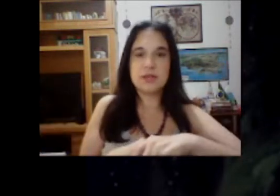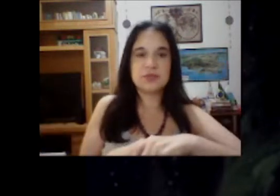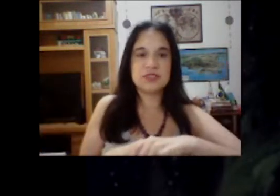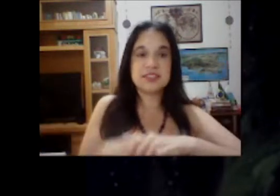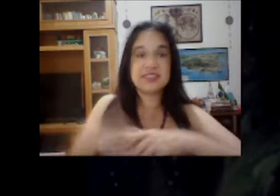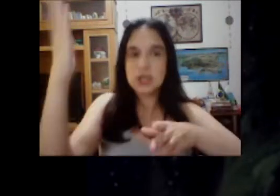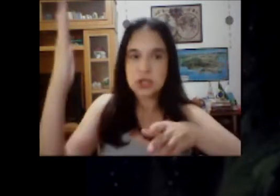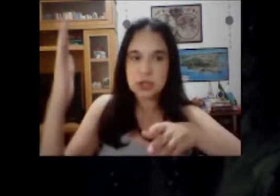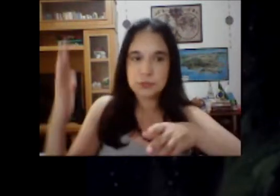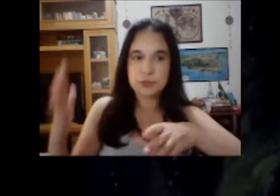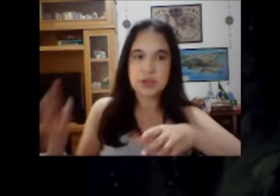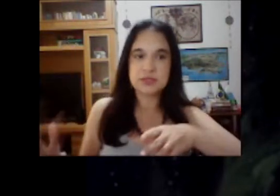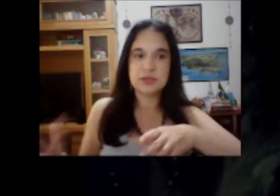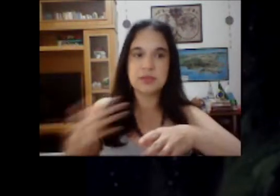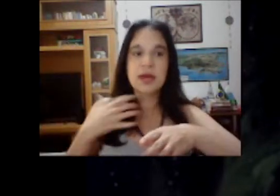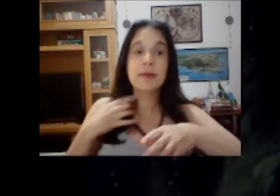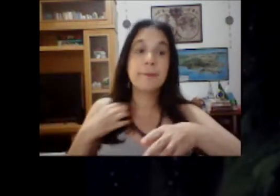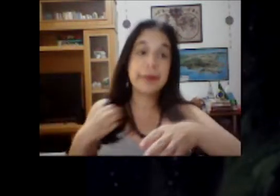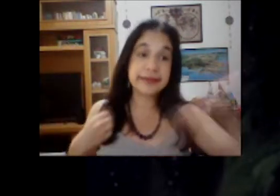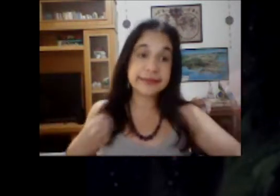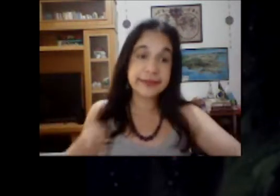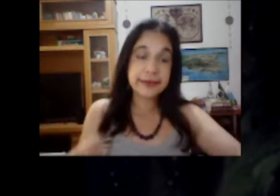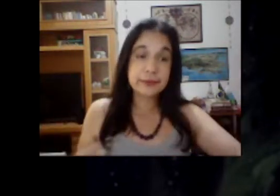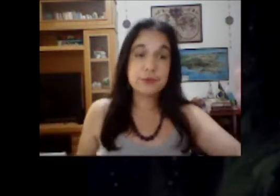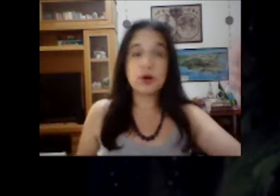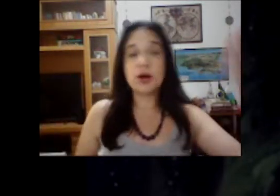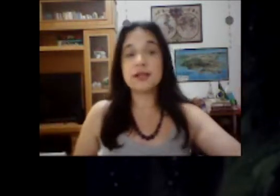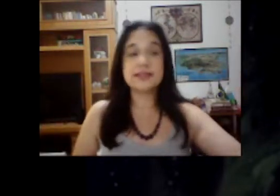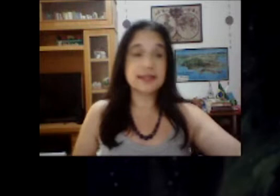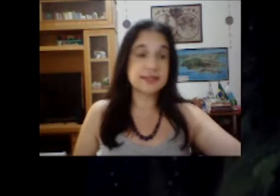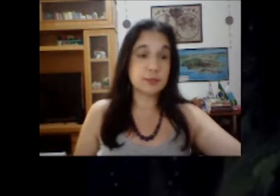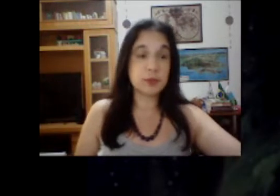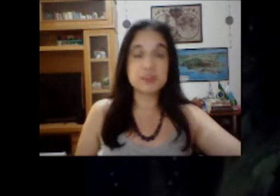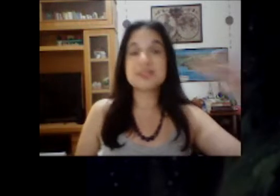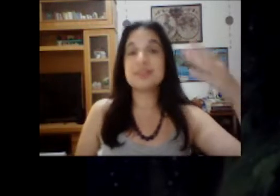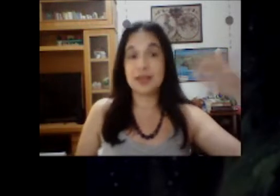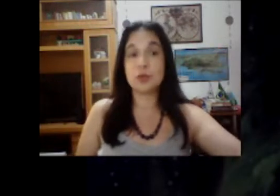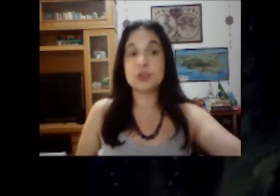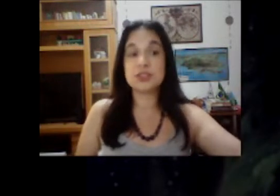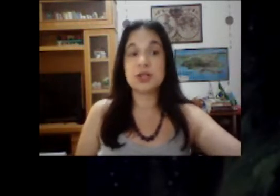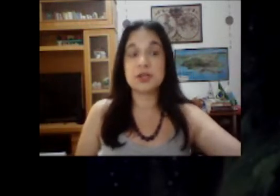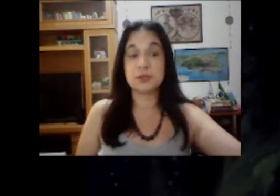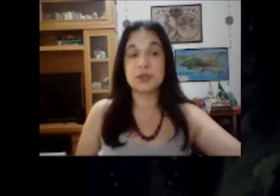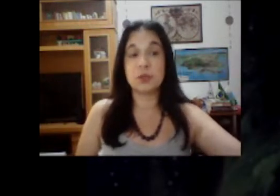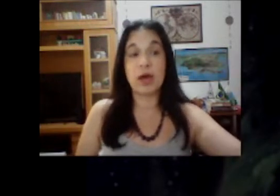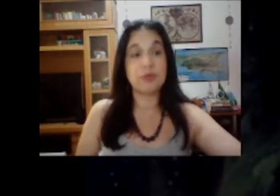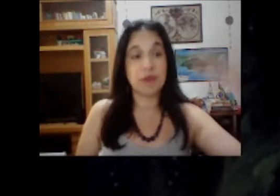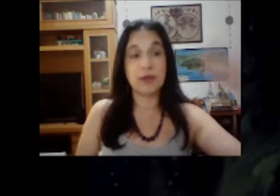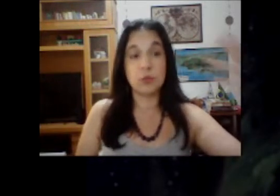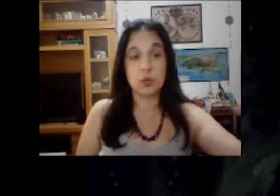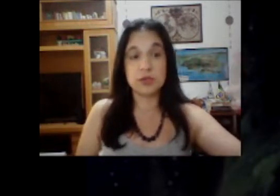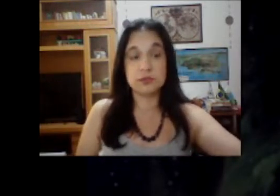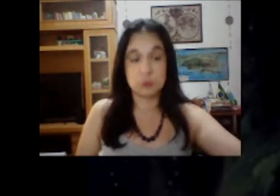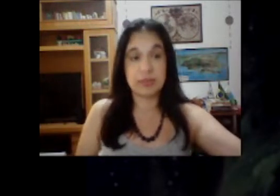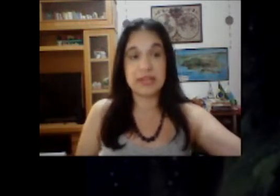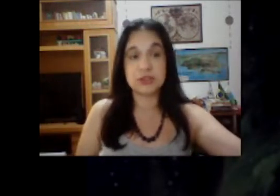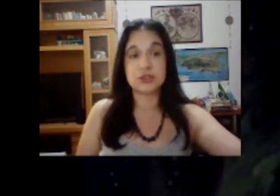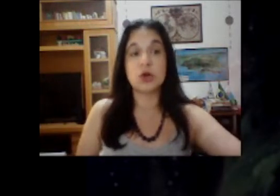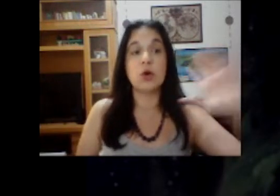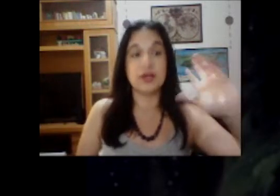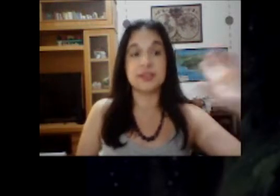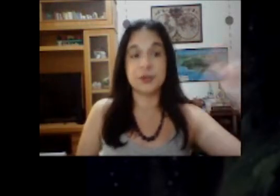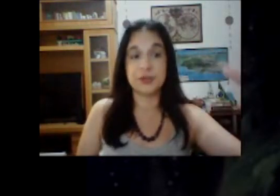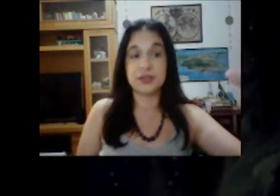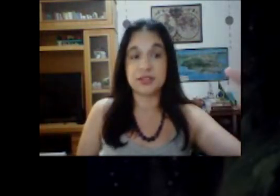not even see her in front of him, but for all intents and purposes, they were still husband and wife and would remain